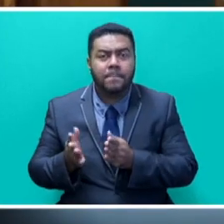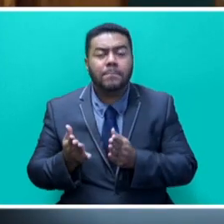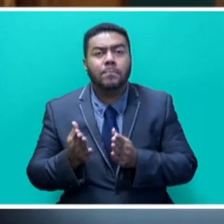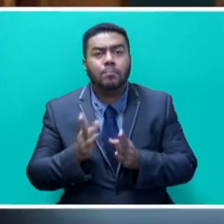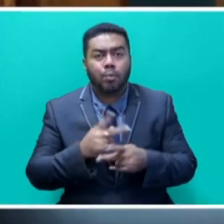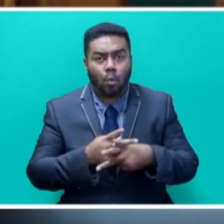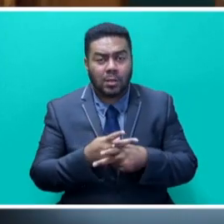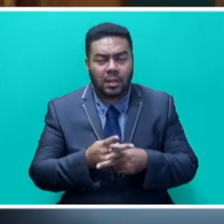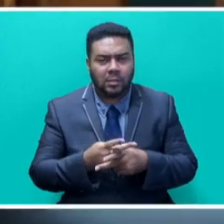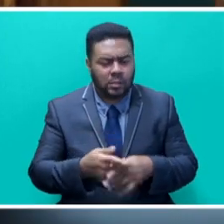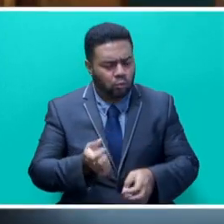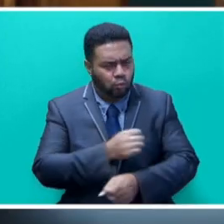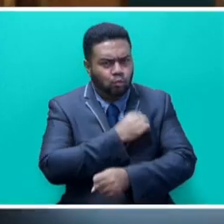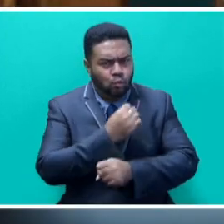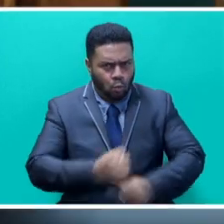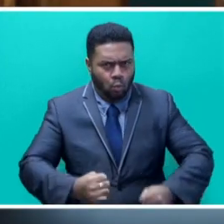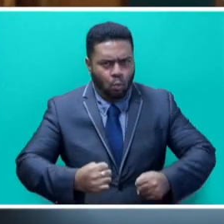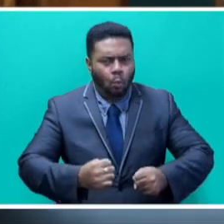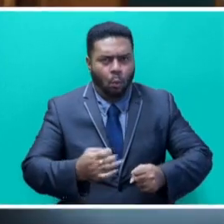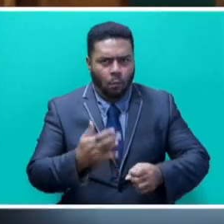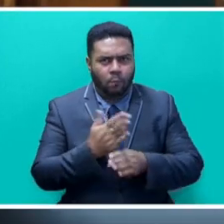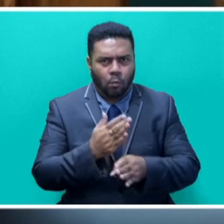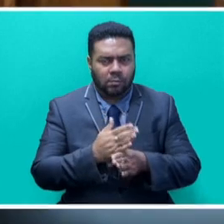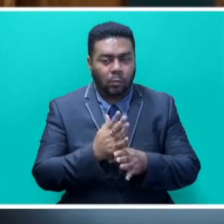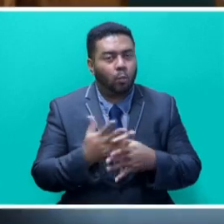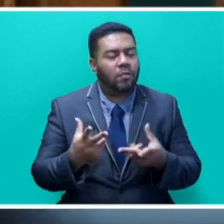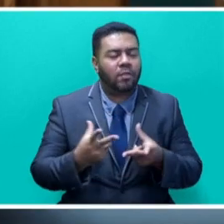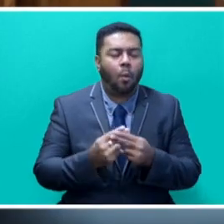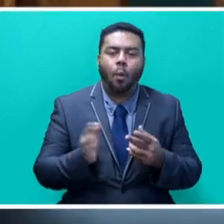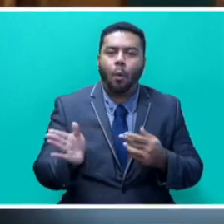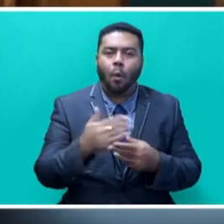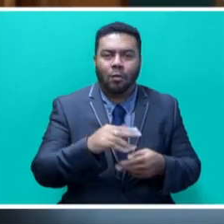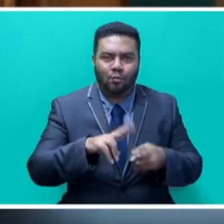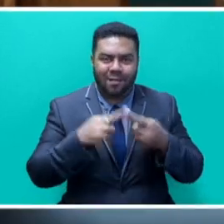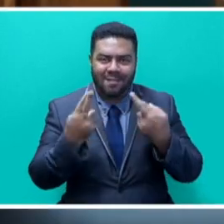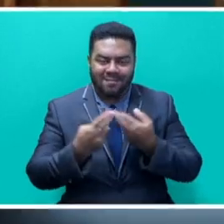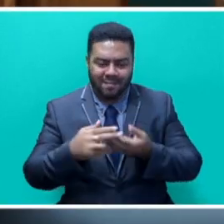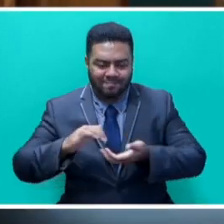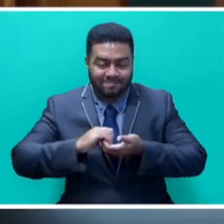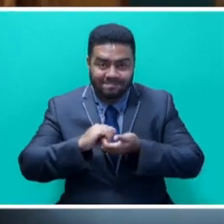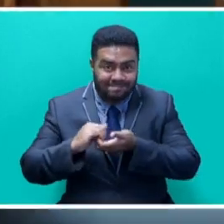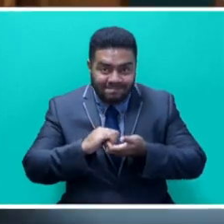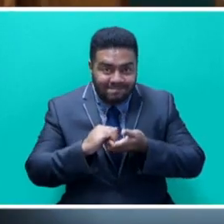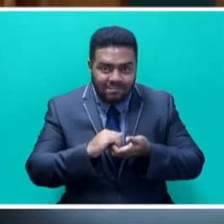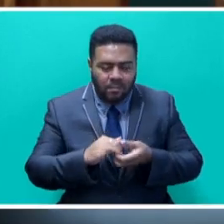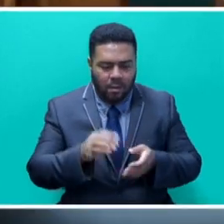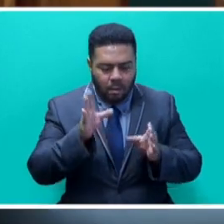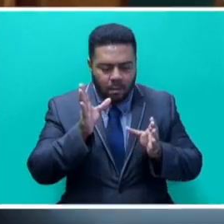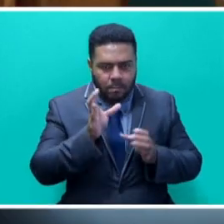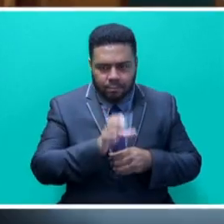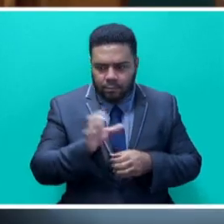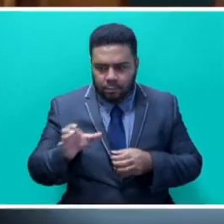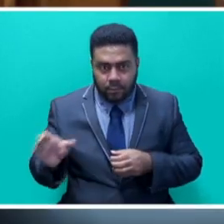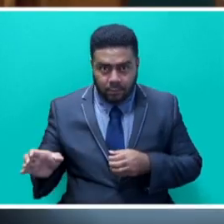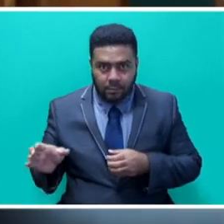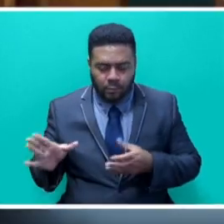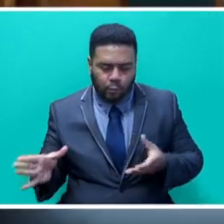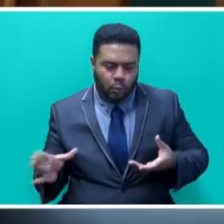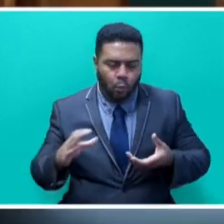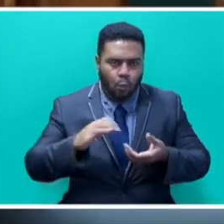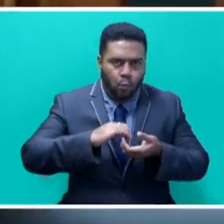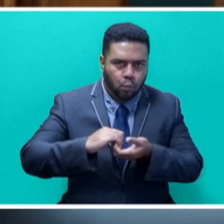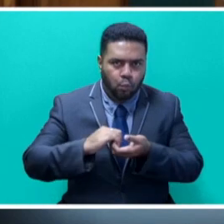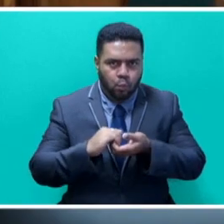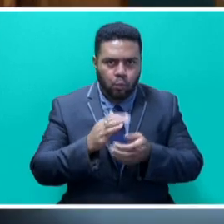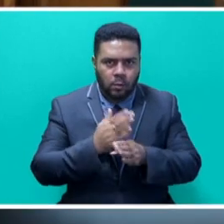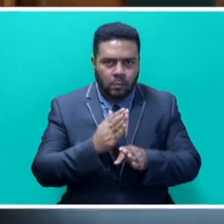its working relationship with all stakeholders in the forestry sector. While there are a number of small,